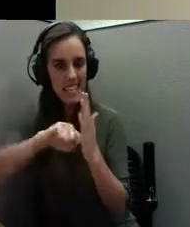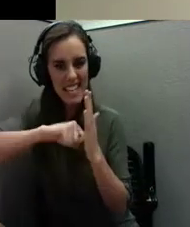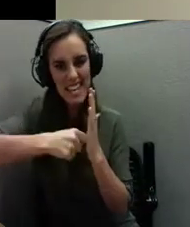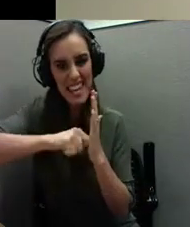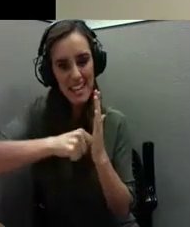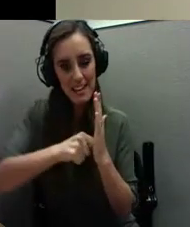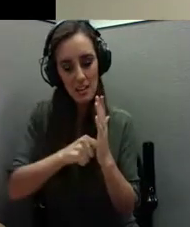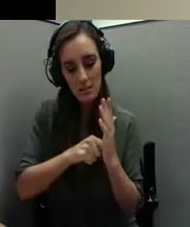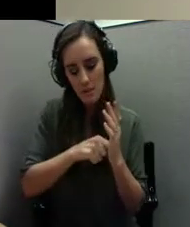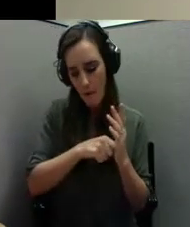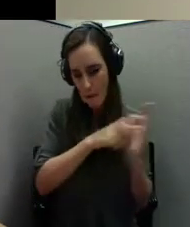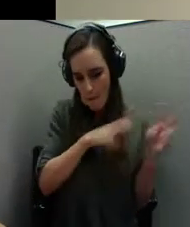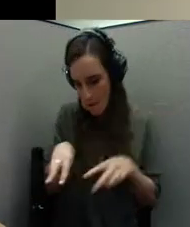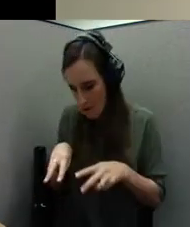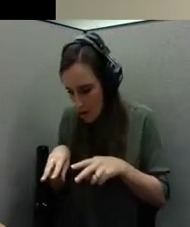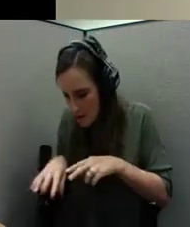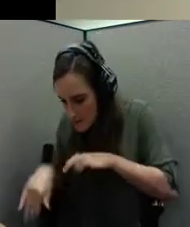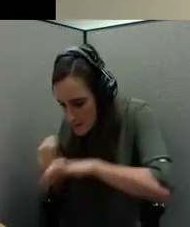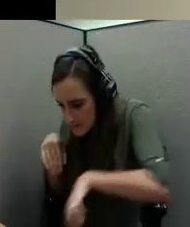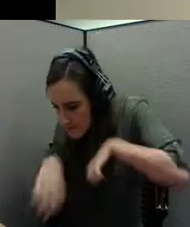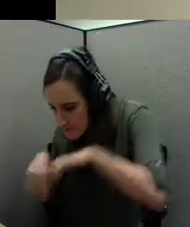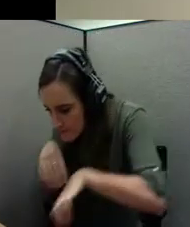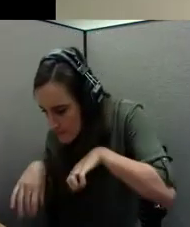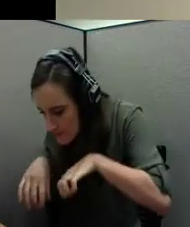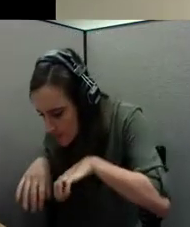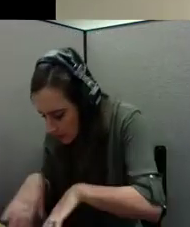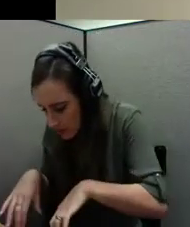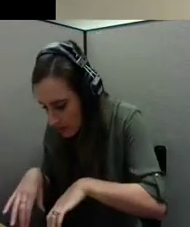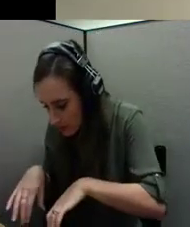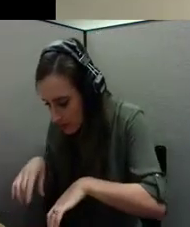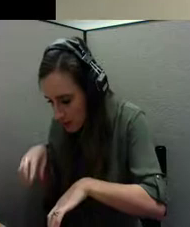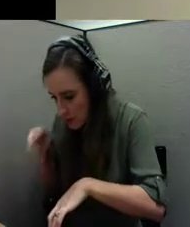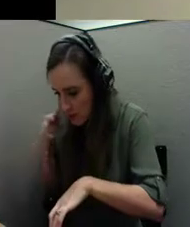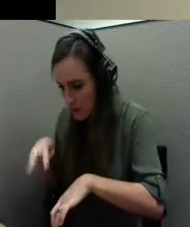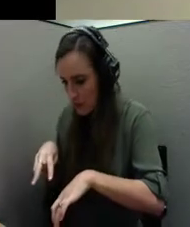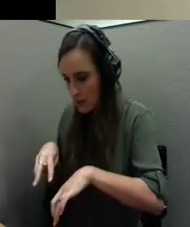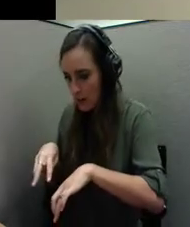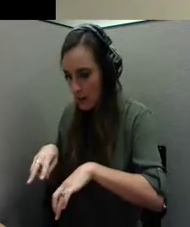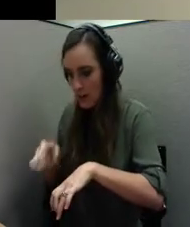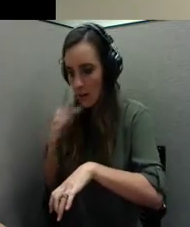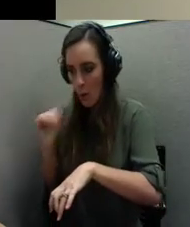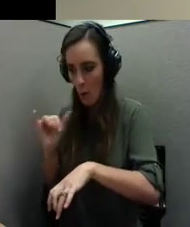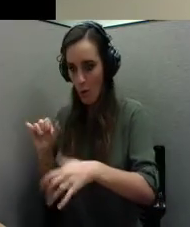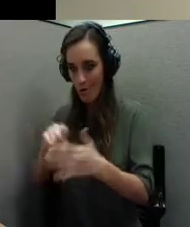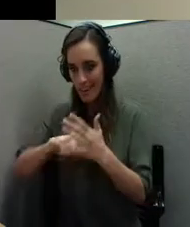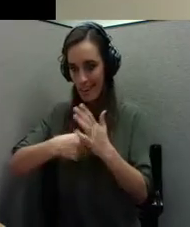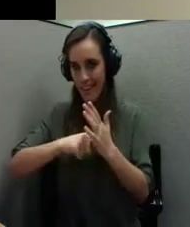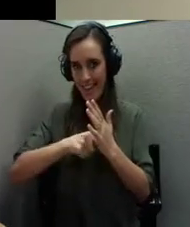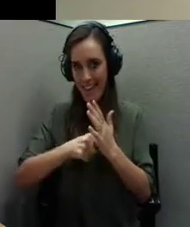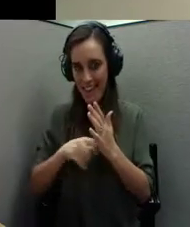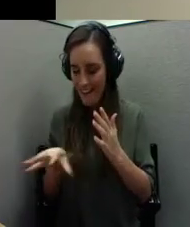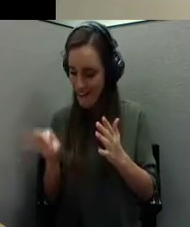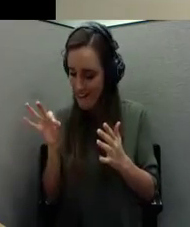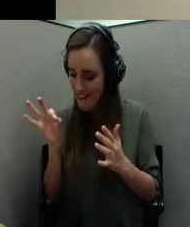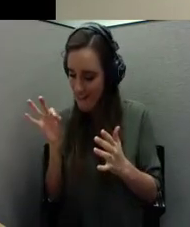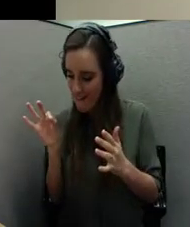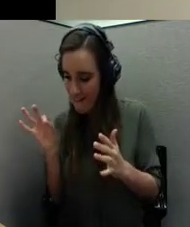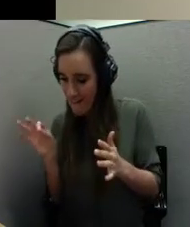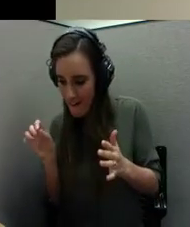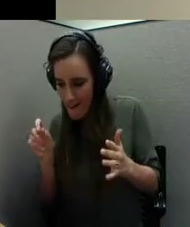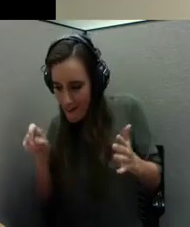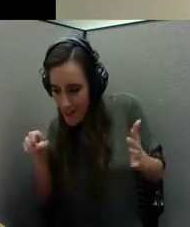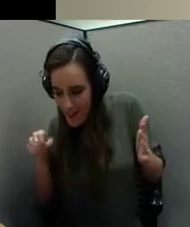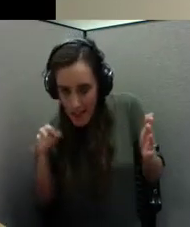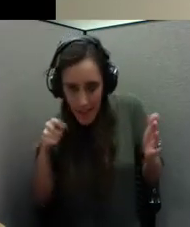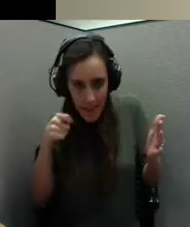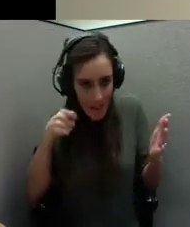scrape, he hit something. He reached in, he pulled out the golden key he found, and he took that golden key